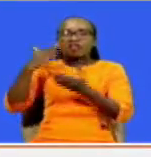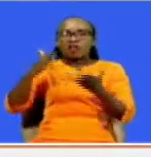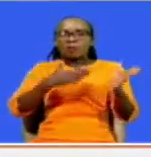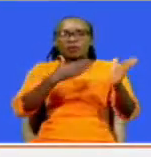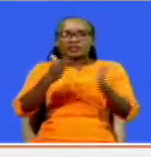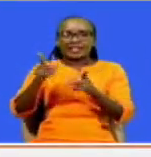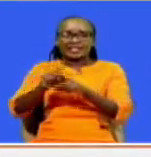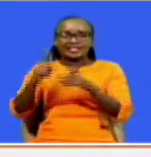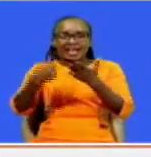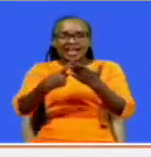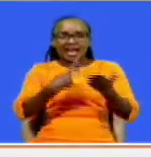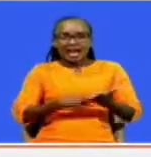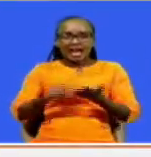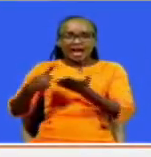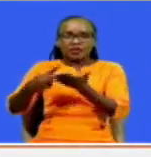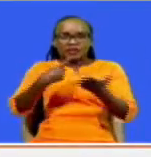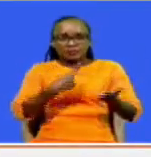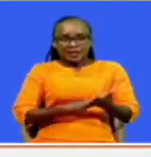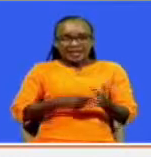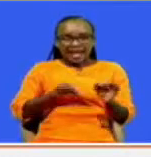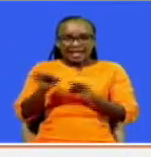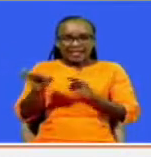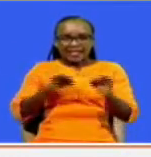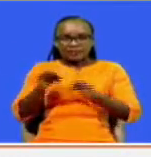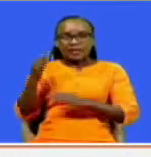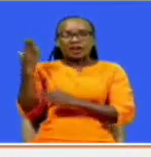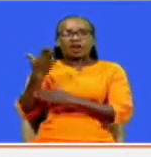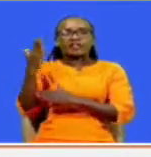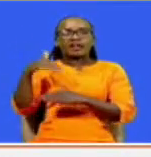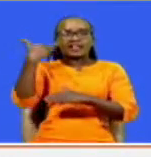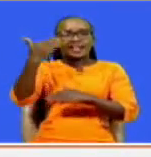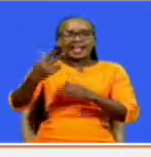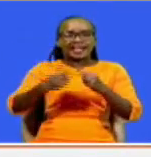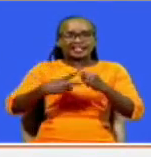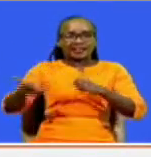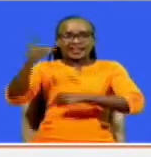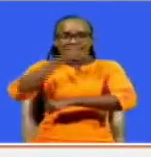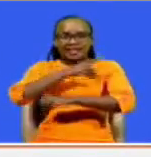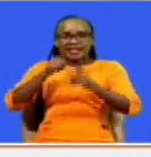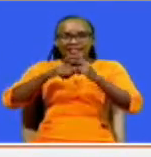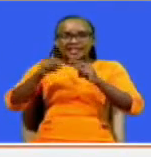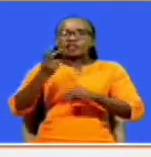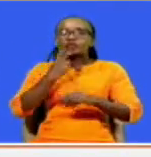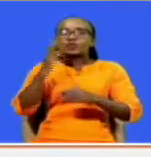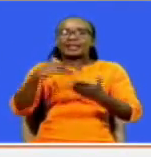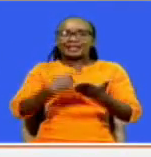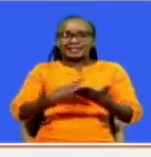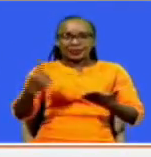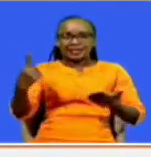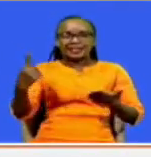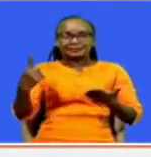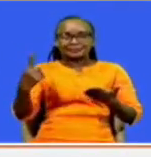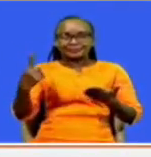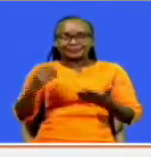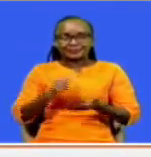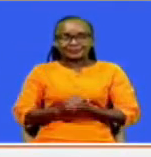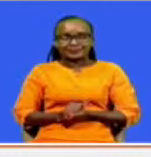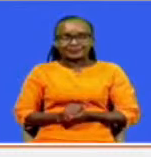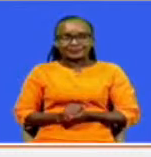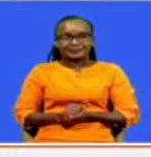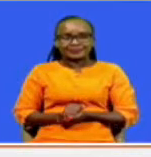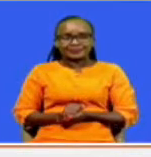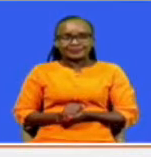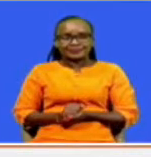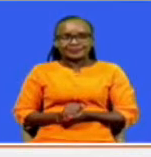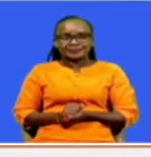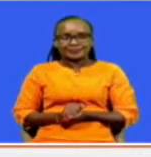opportunity to debate and deliberate on his speech for the next 7 days, starting on Tuesday next week. Chris Dairu, KTN